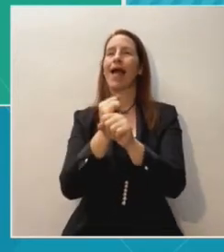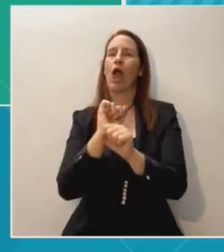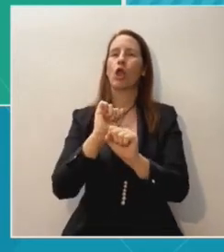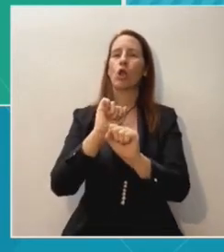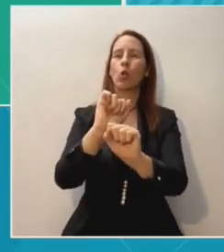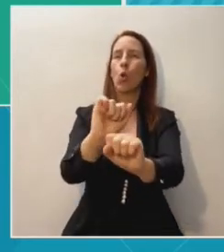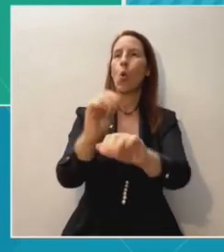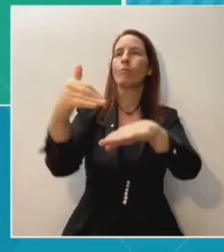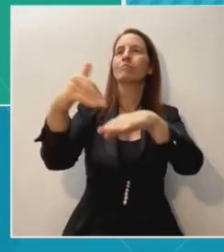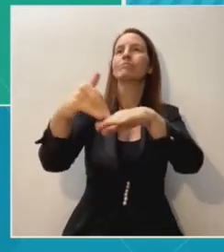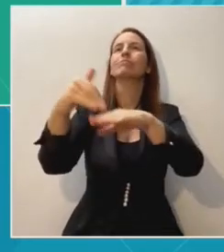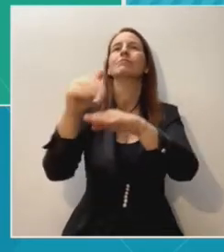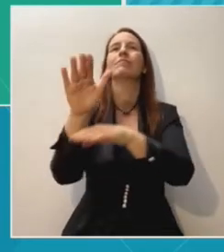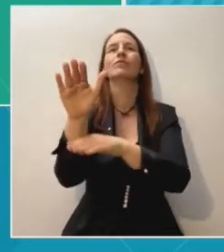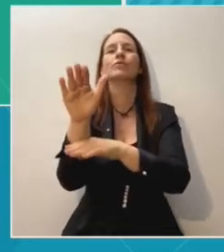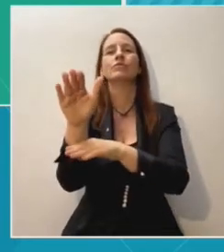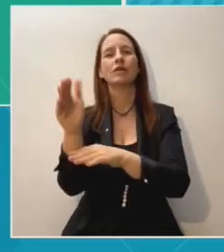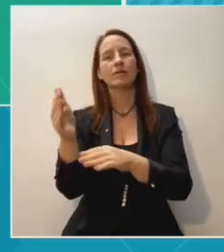the future.